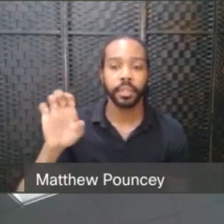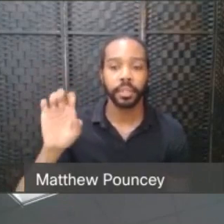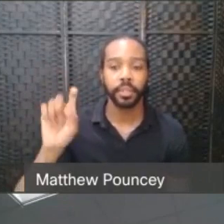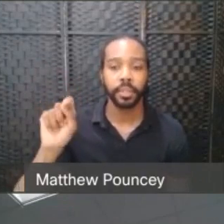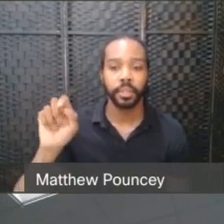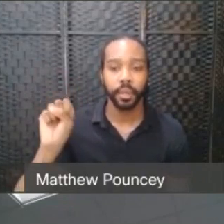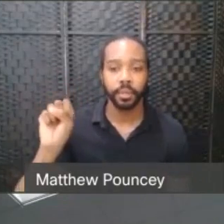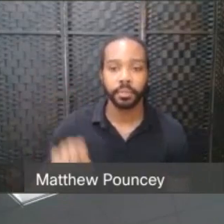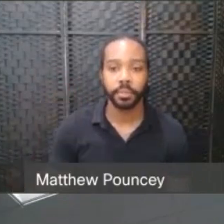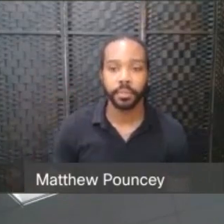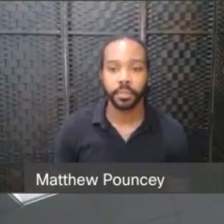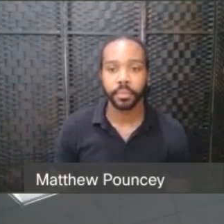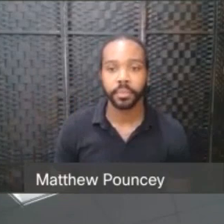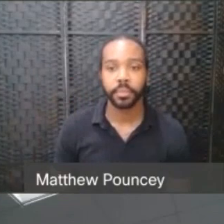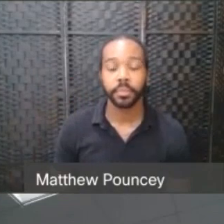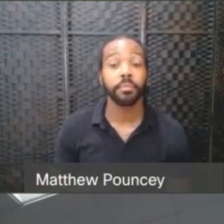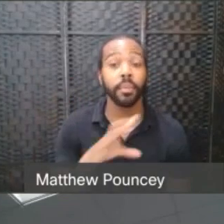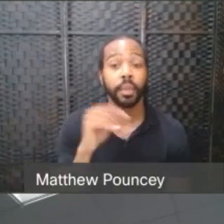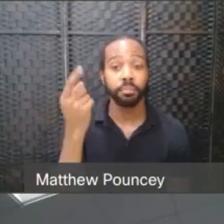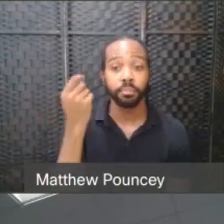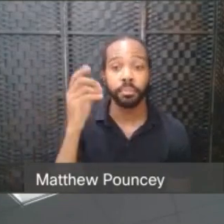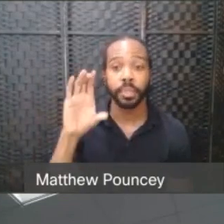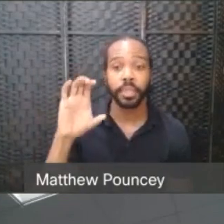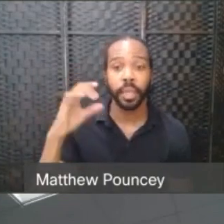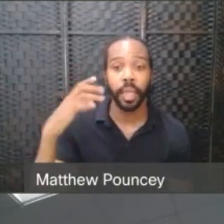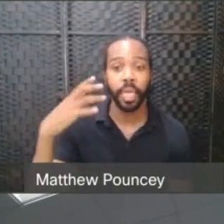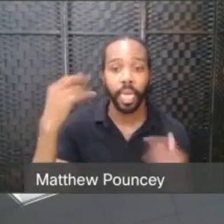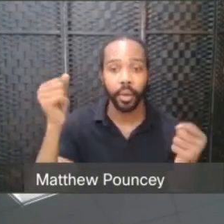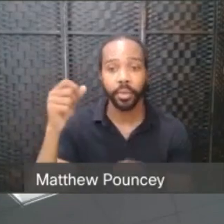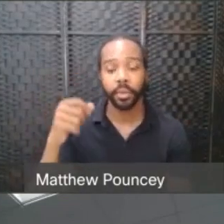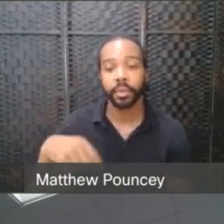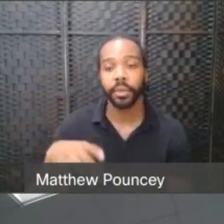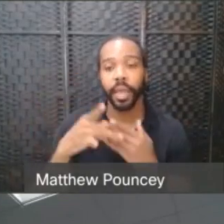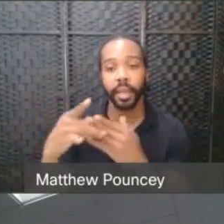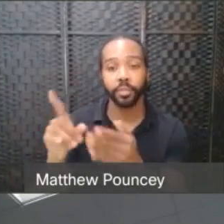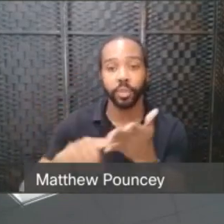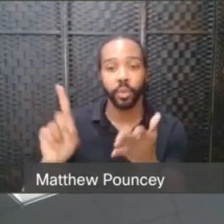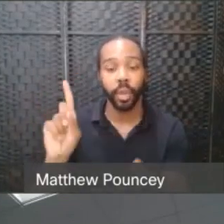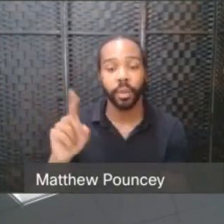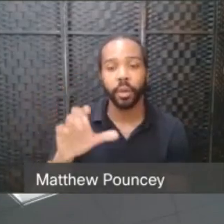/coronavirus/ETS. And the DC health guidance can be found at